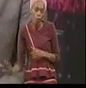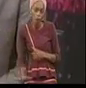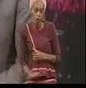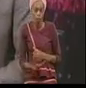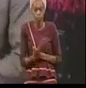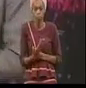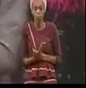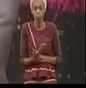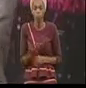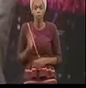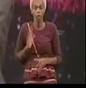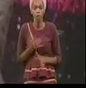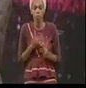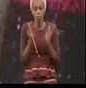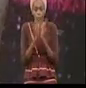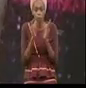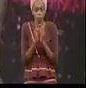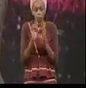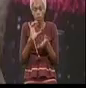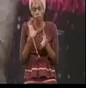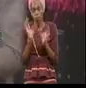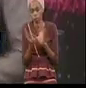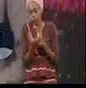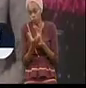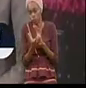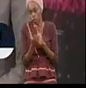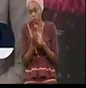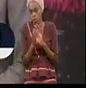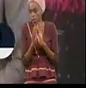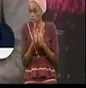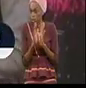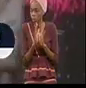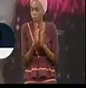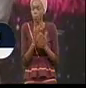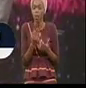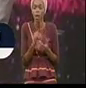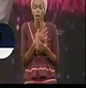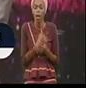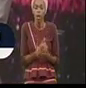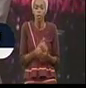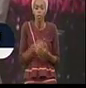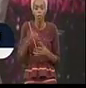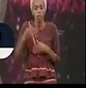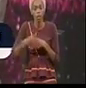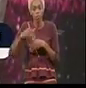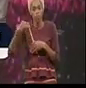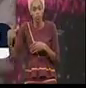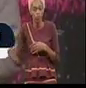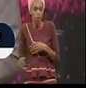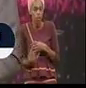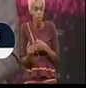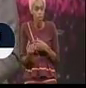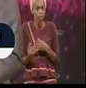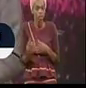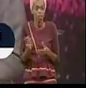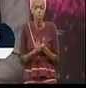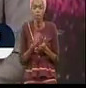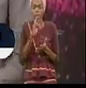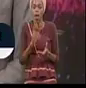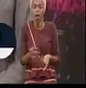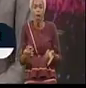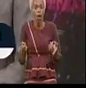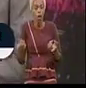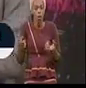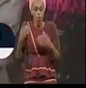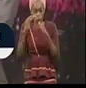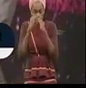invitees who are here this morning, visitors who have come to worship with us this morning for the very first time. You